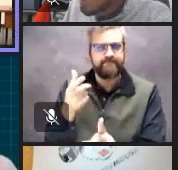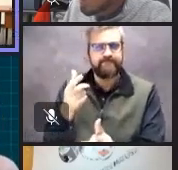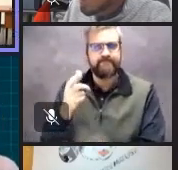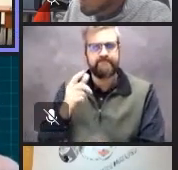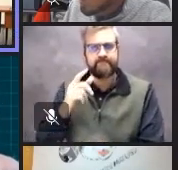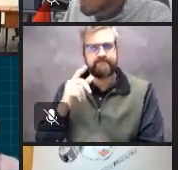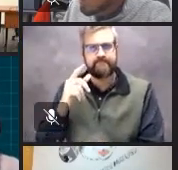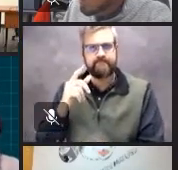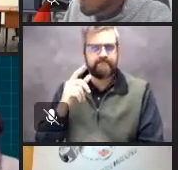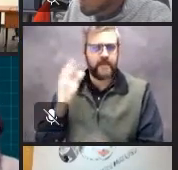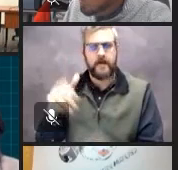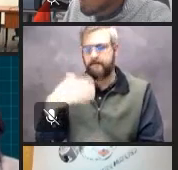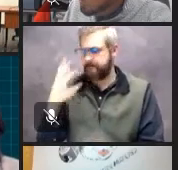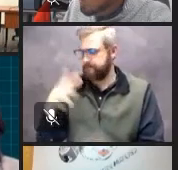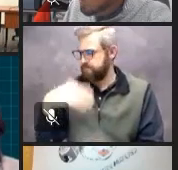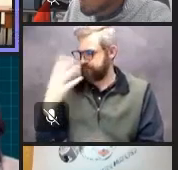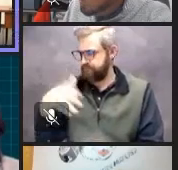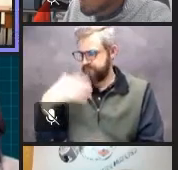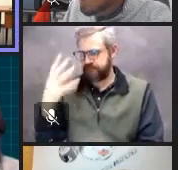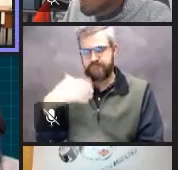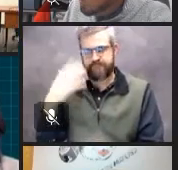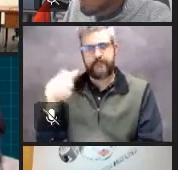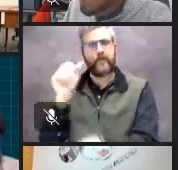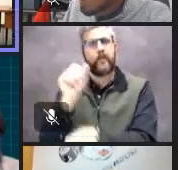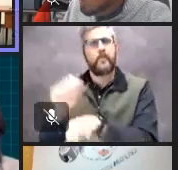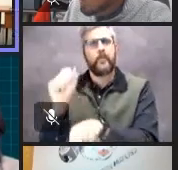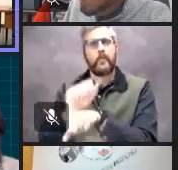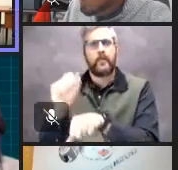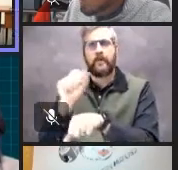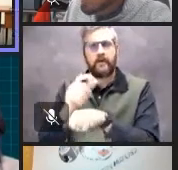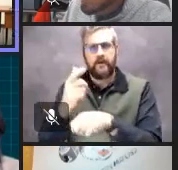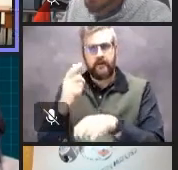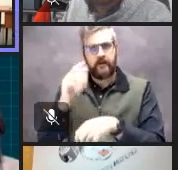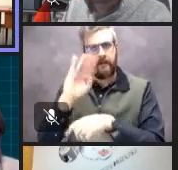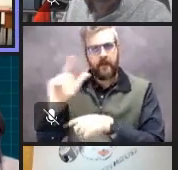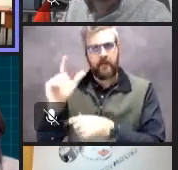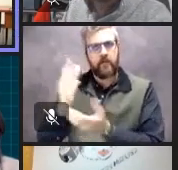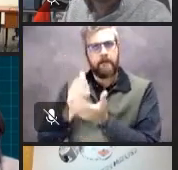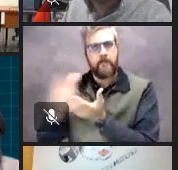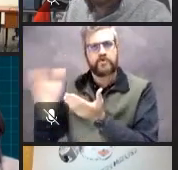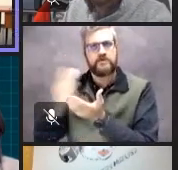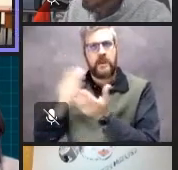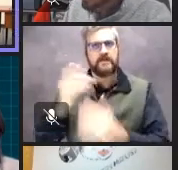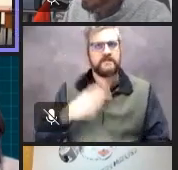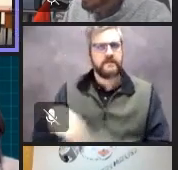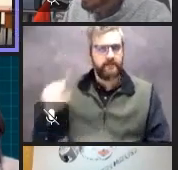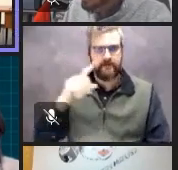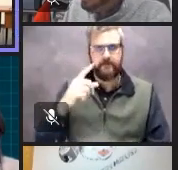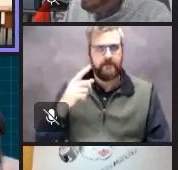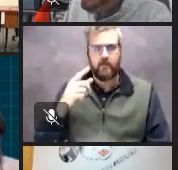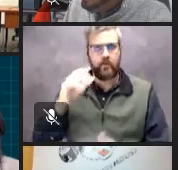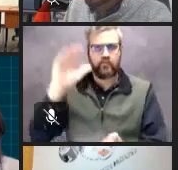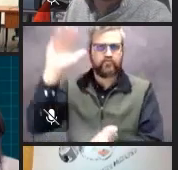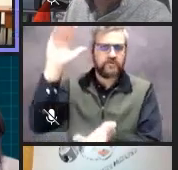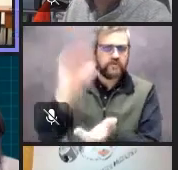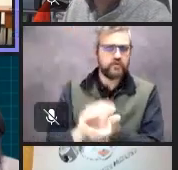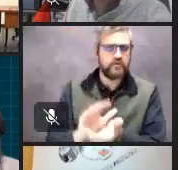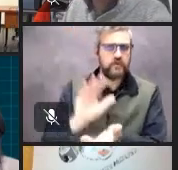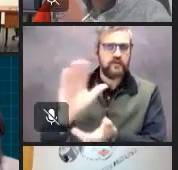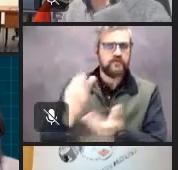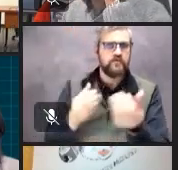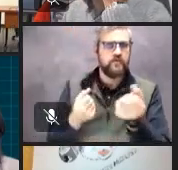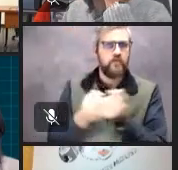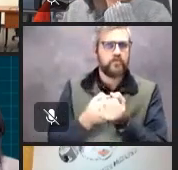and sort of work to marginalize them or otherwise reduce their